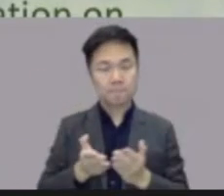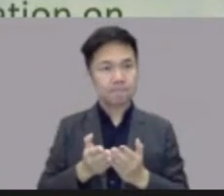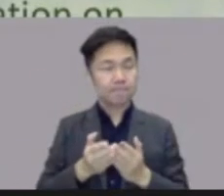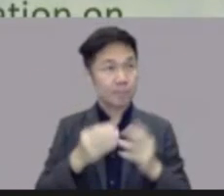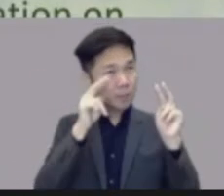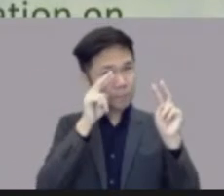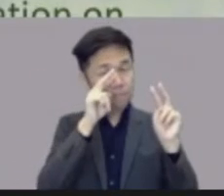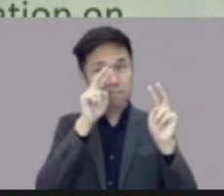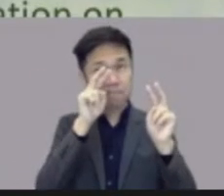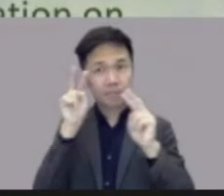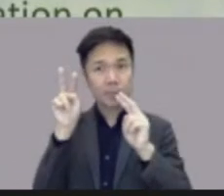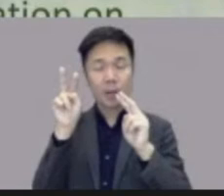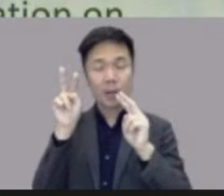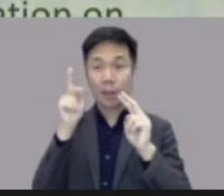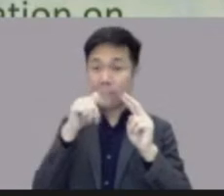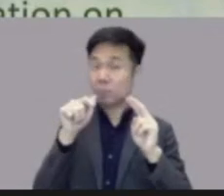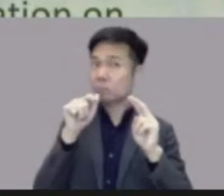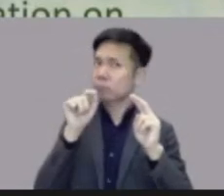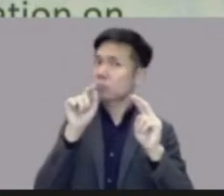foreign